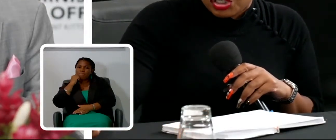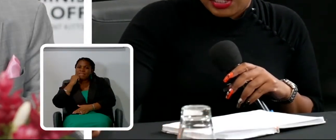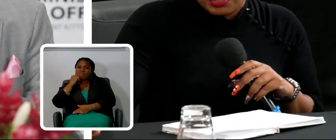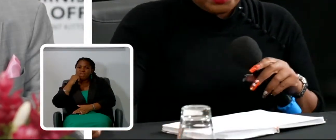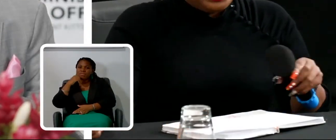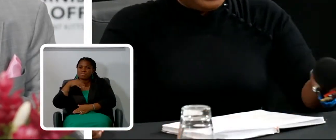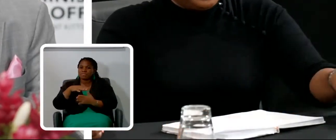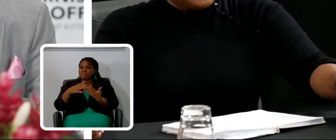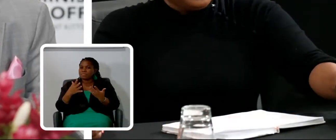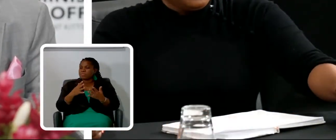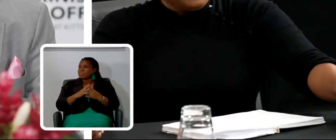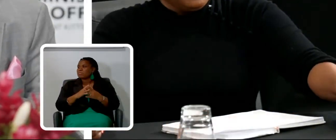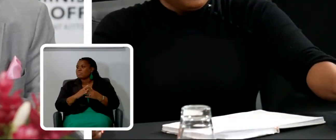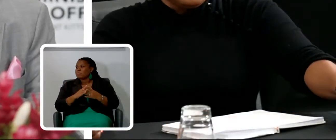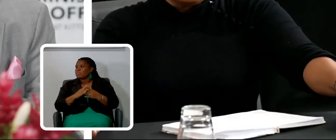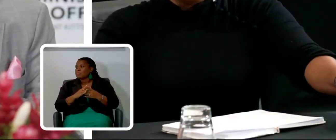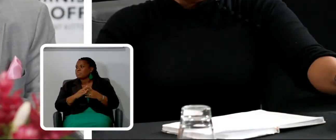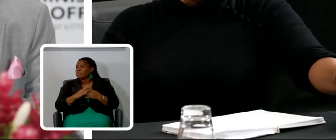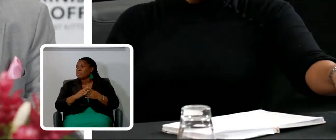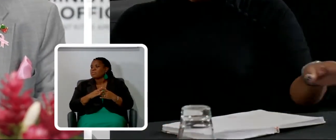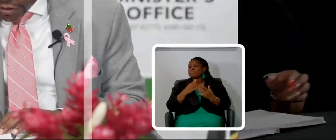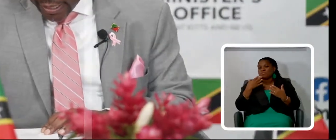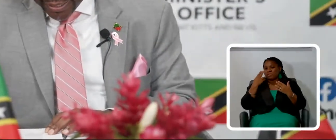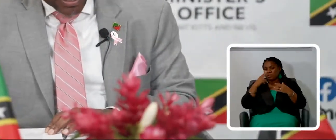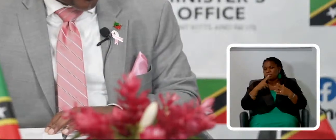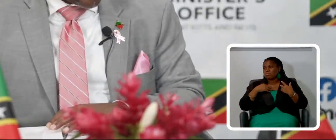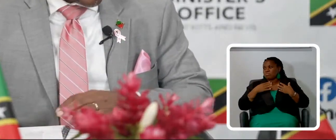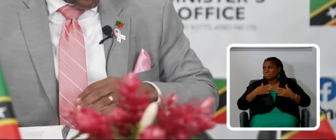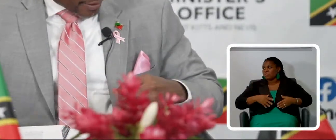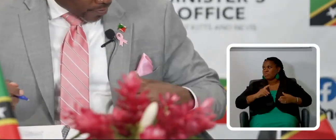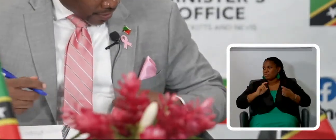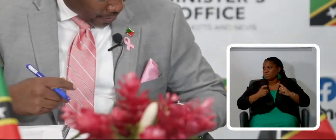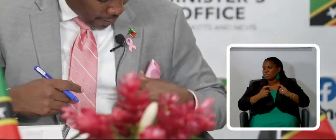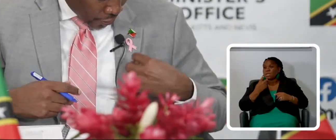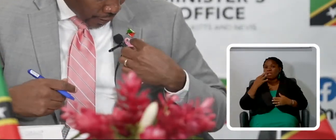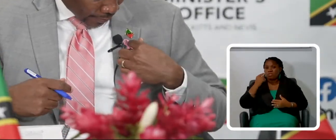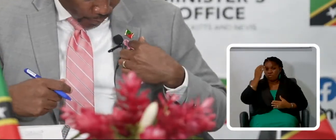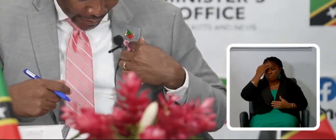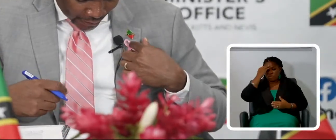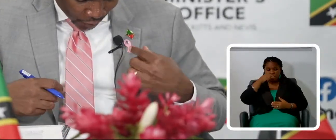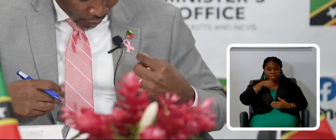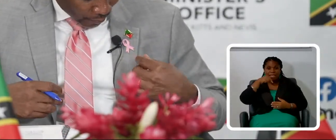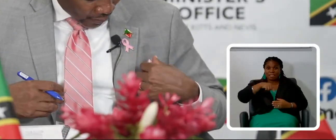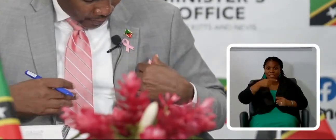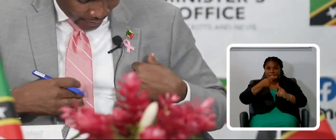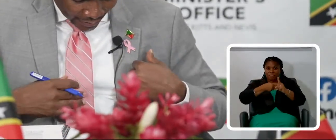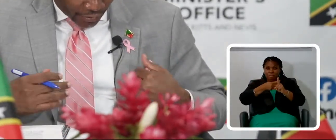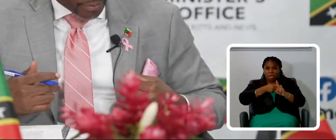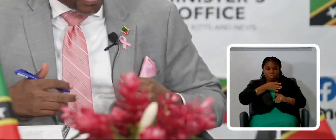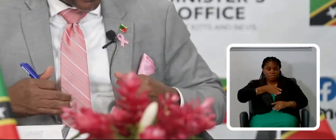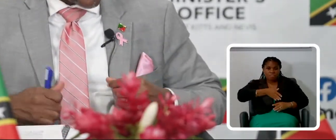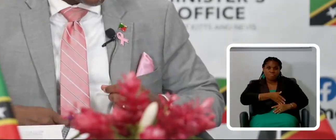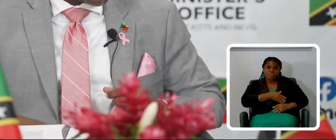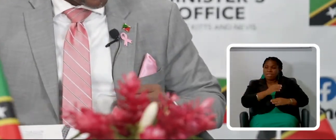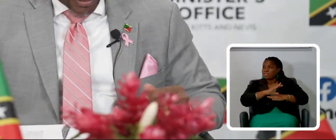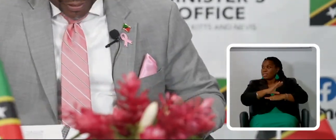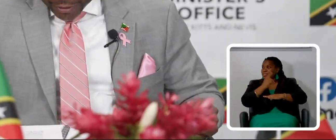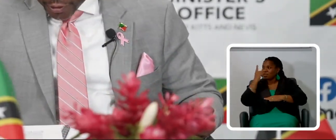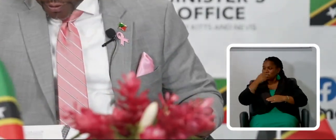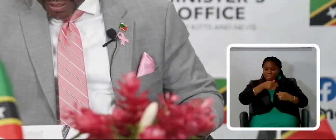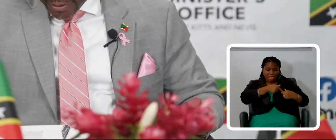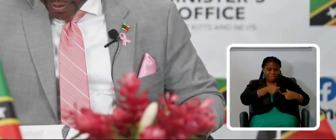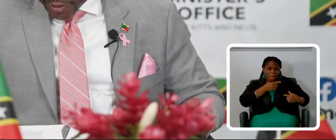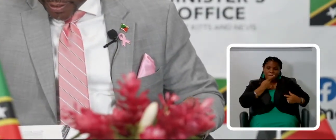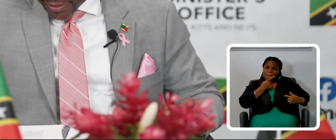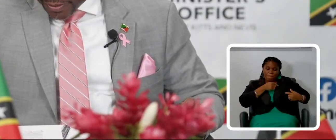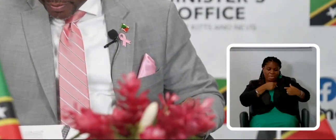us regionally? Excellent. On the oncology end, this is Breast Cancer Month, and you'll see me wear this all month and have some pink here.